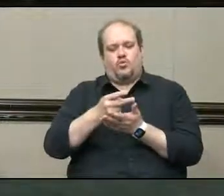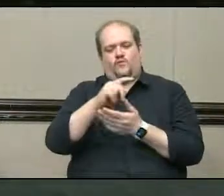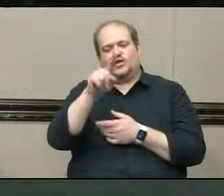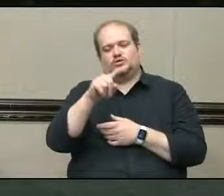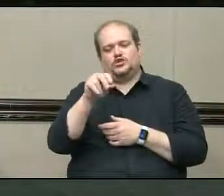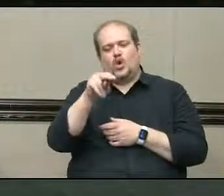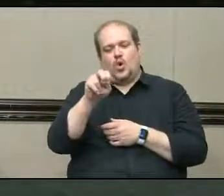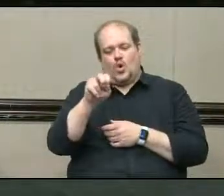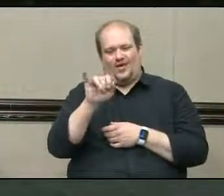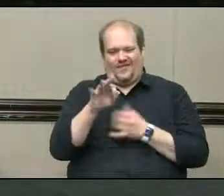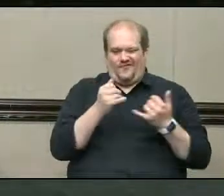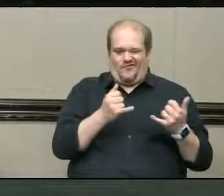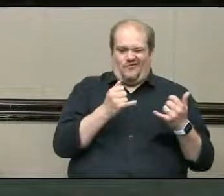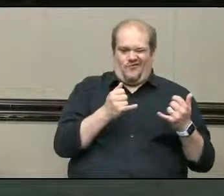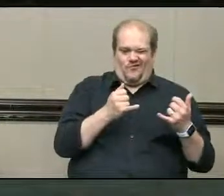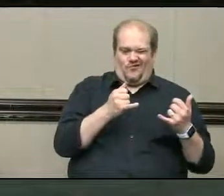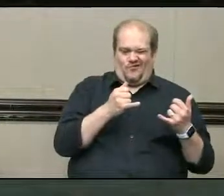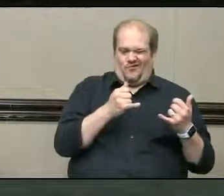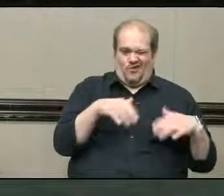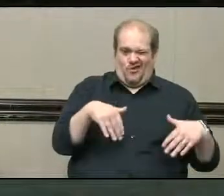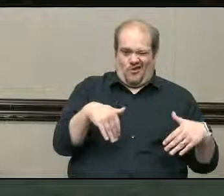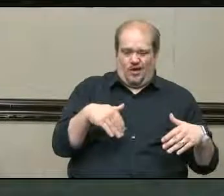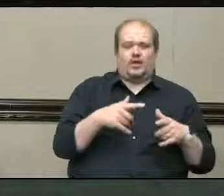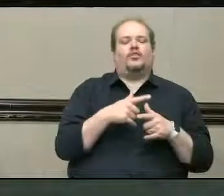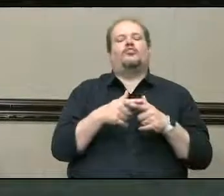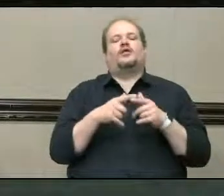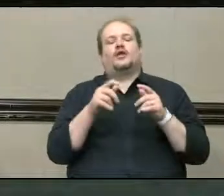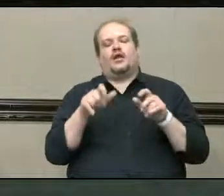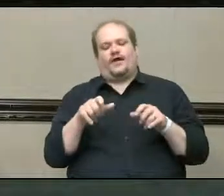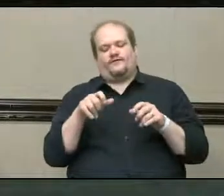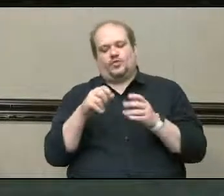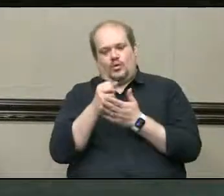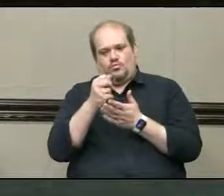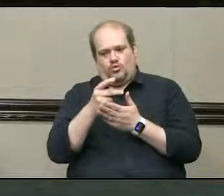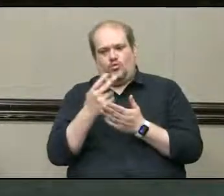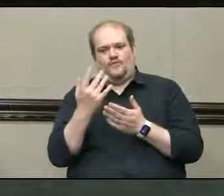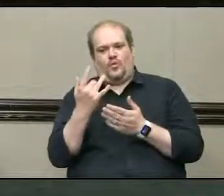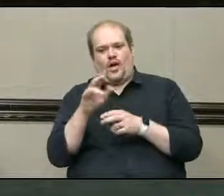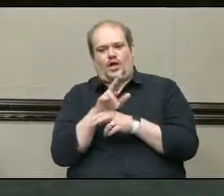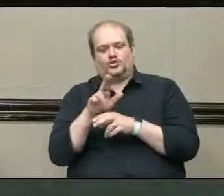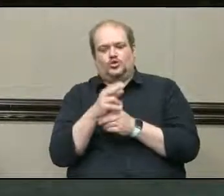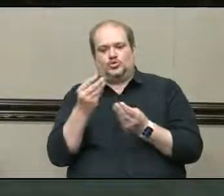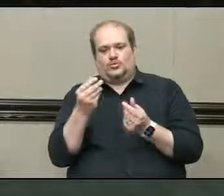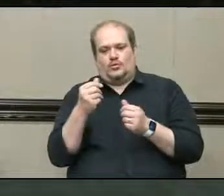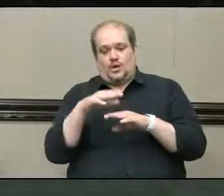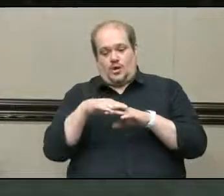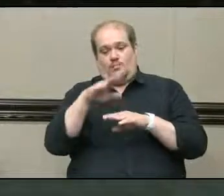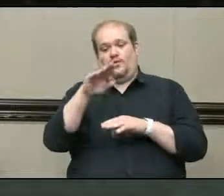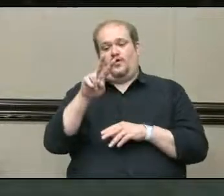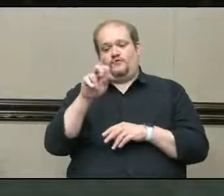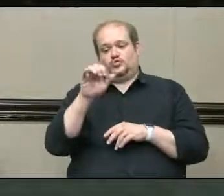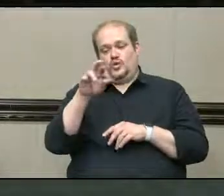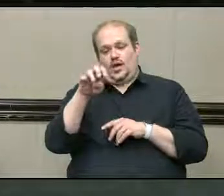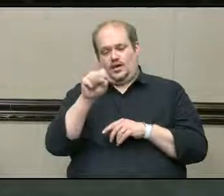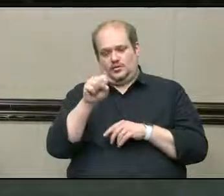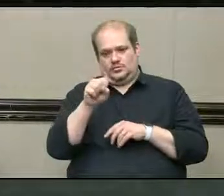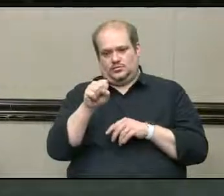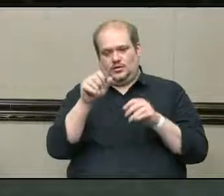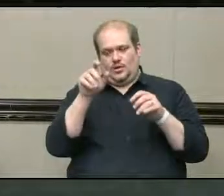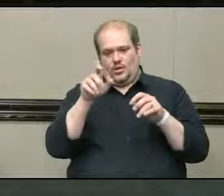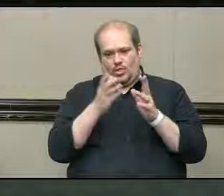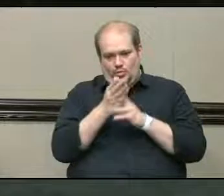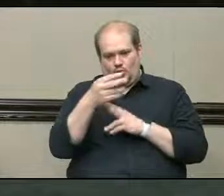zoning if it is not currently zoned what they want to use the property for. Above 2 acres, it would still have to go through a